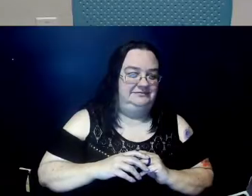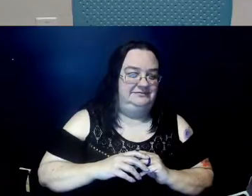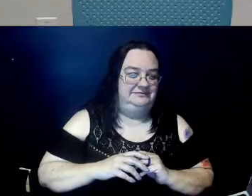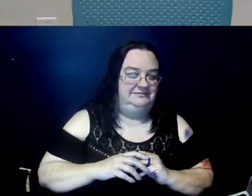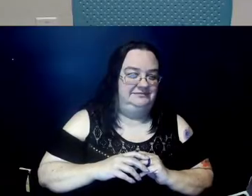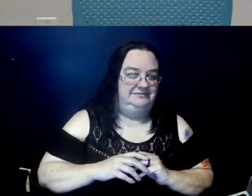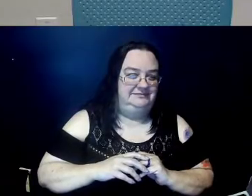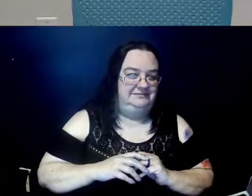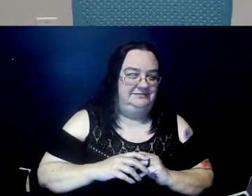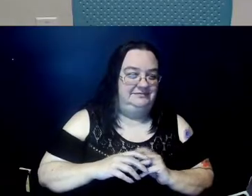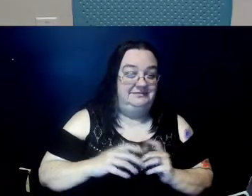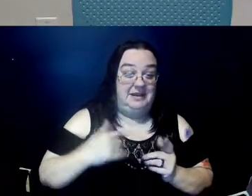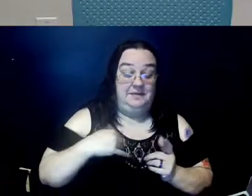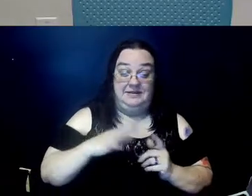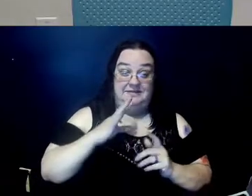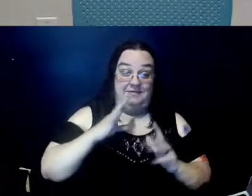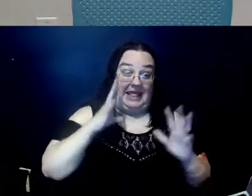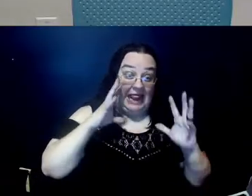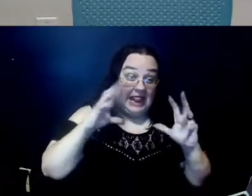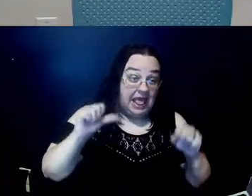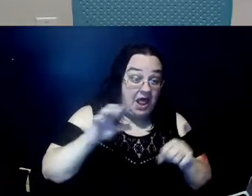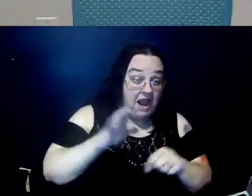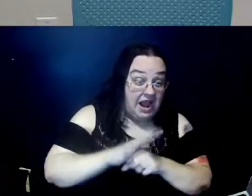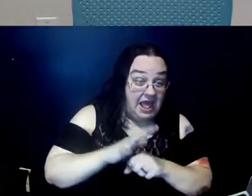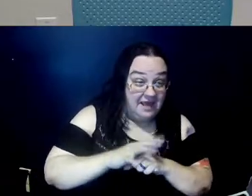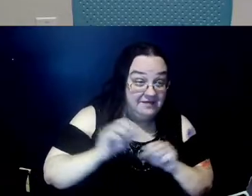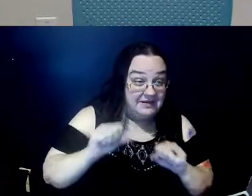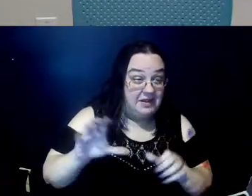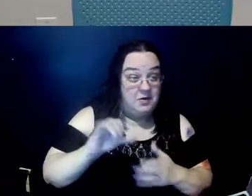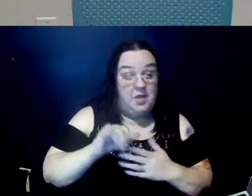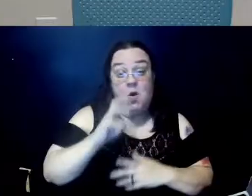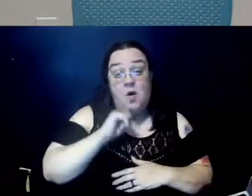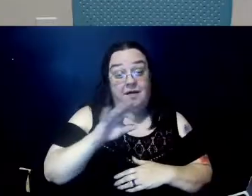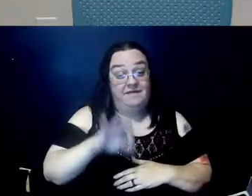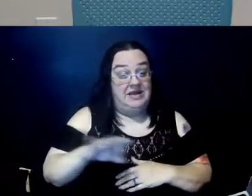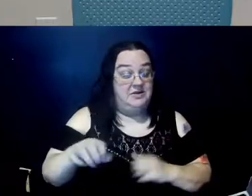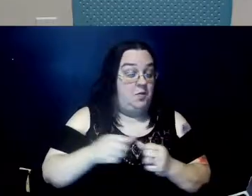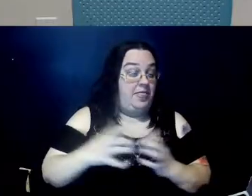Am I speaking loud enough? Can I just do it that way, the old fashioned way?